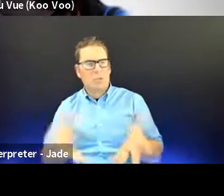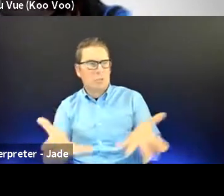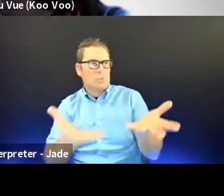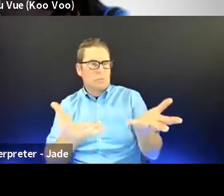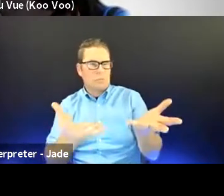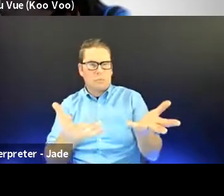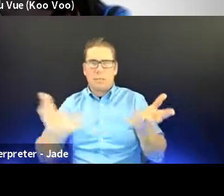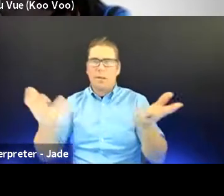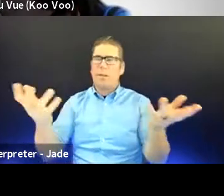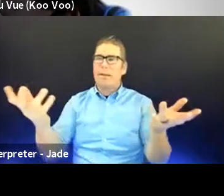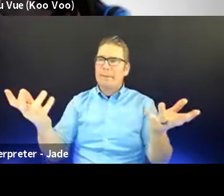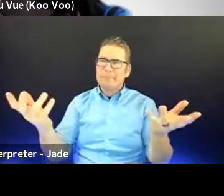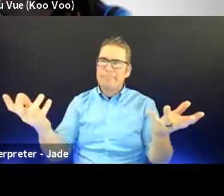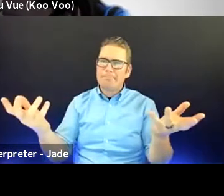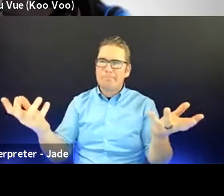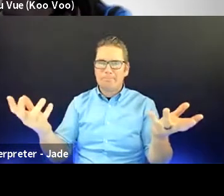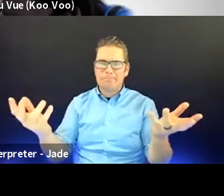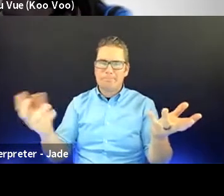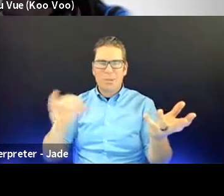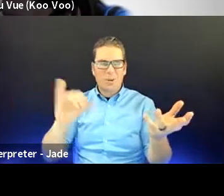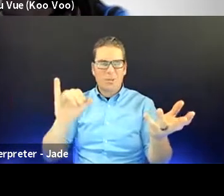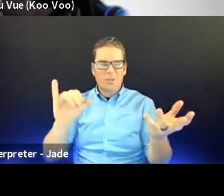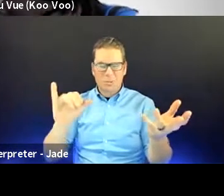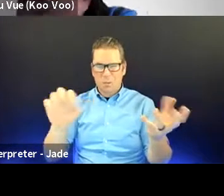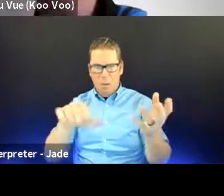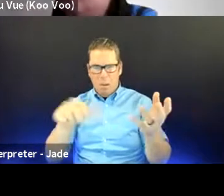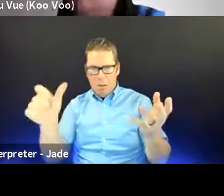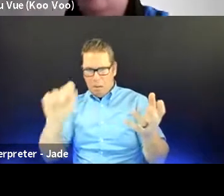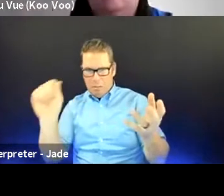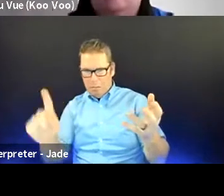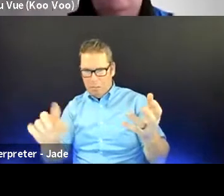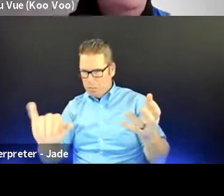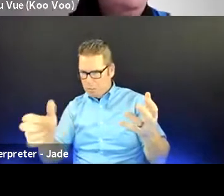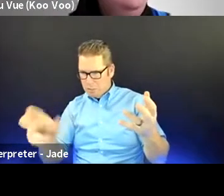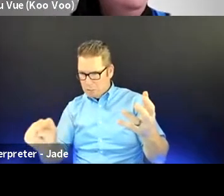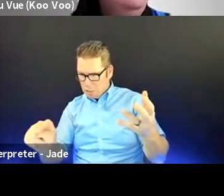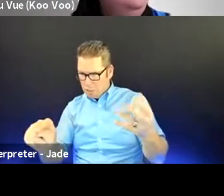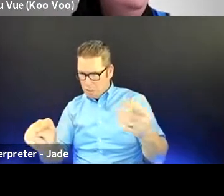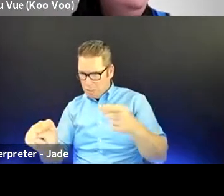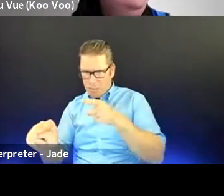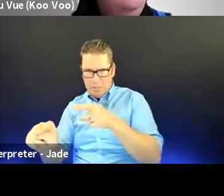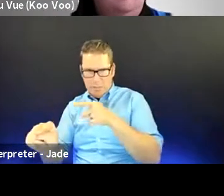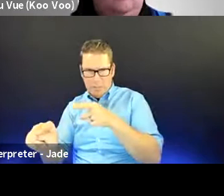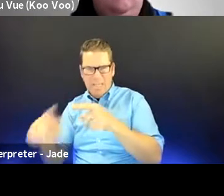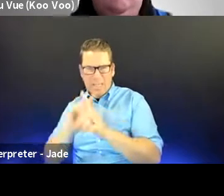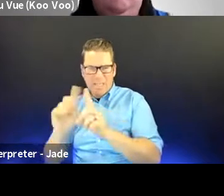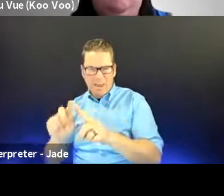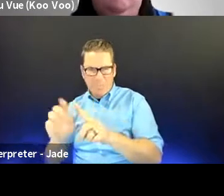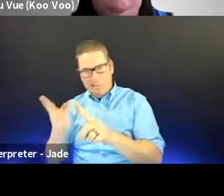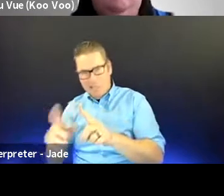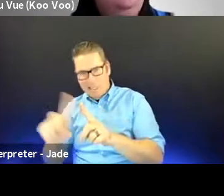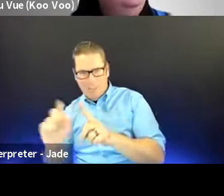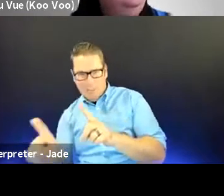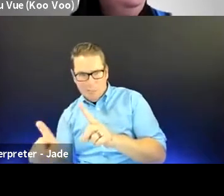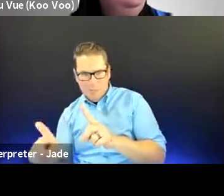And that kind of dovetails into what John's question is, or his comment slash question is, that he